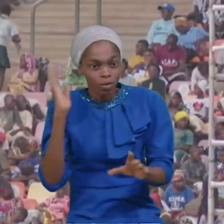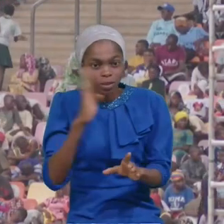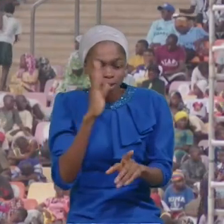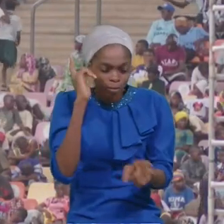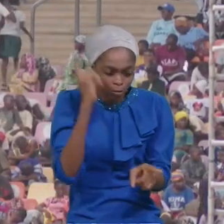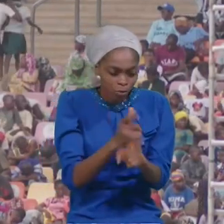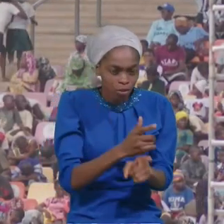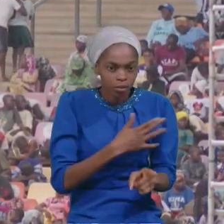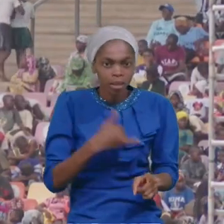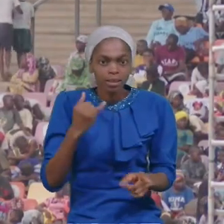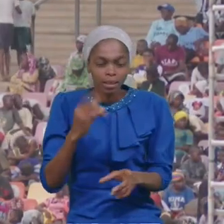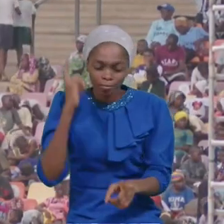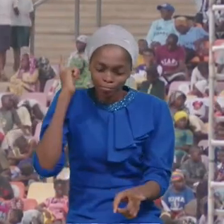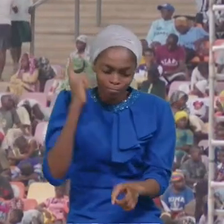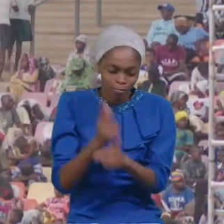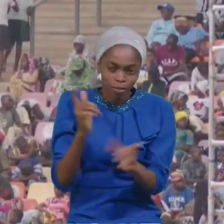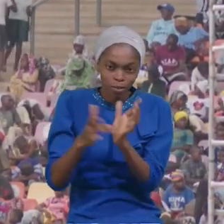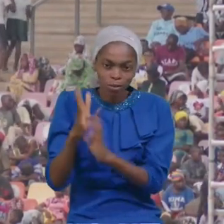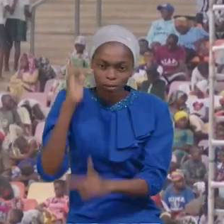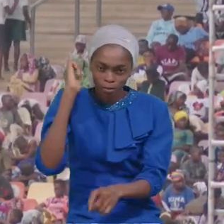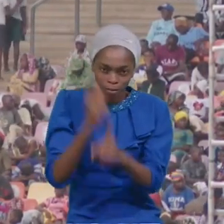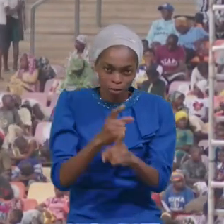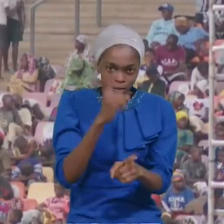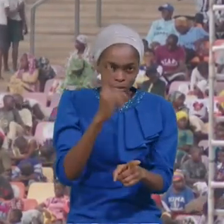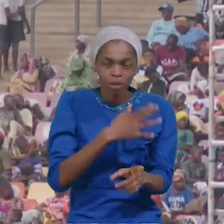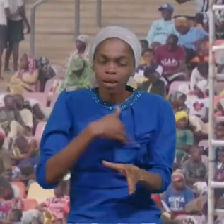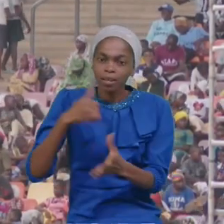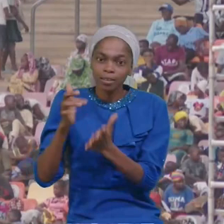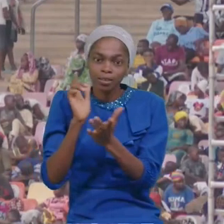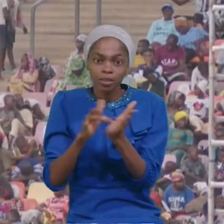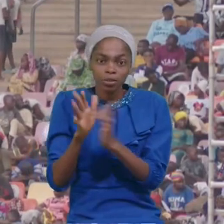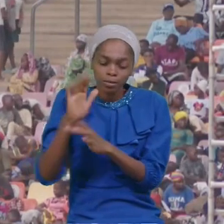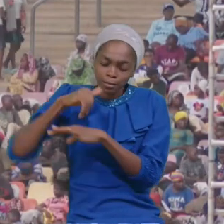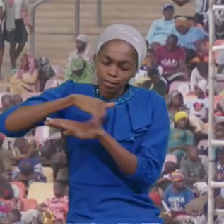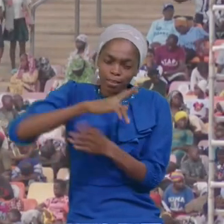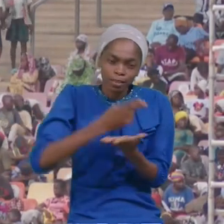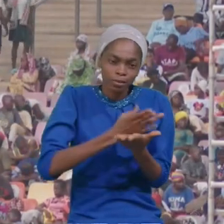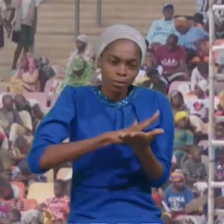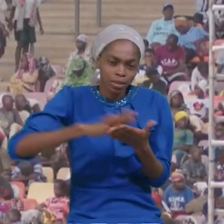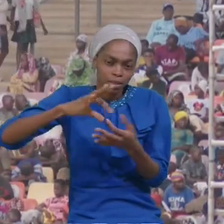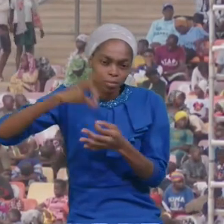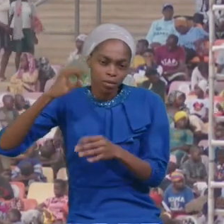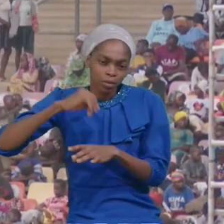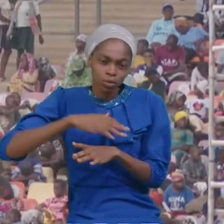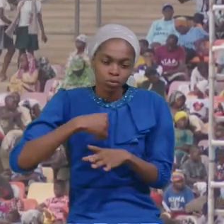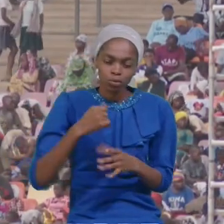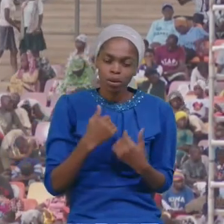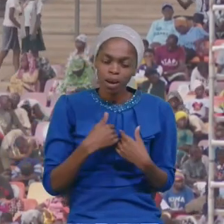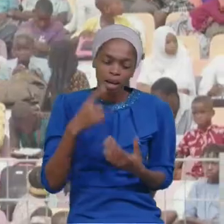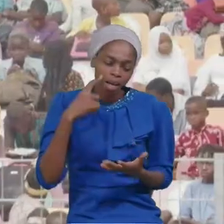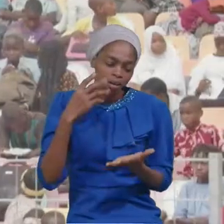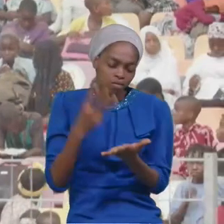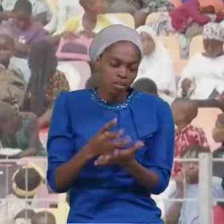heart. Your sins are forgiven. Your personality is changed. And the joy